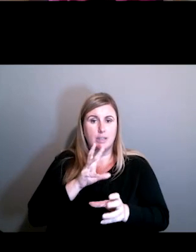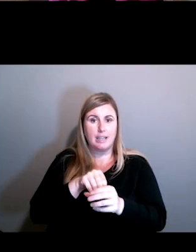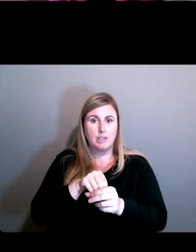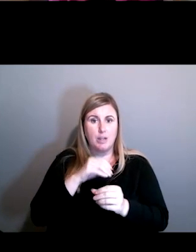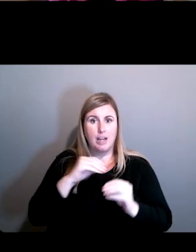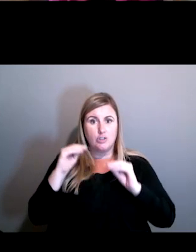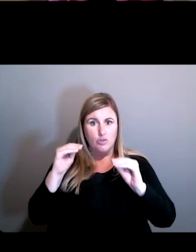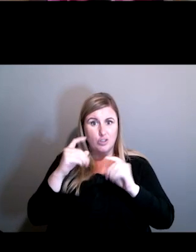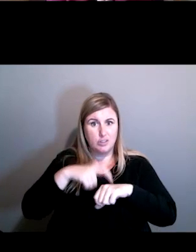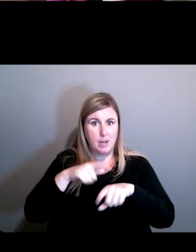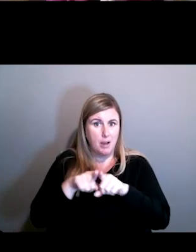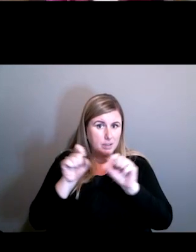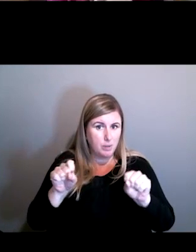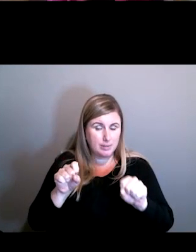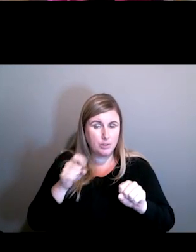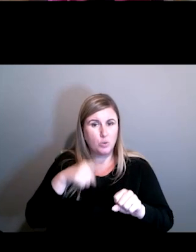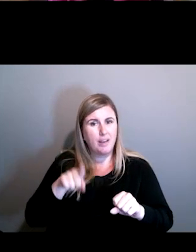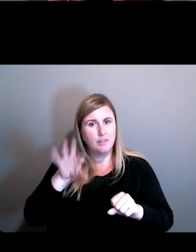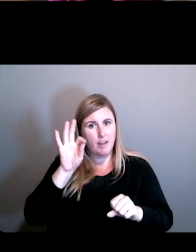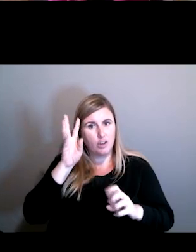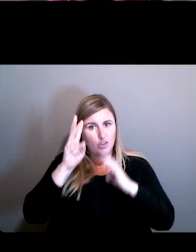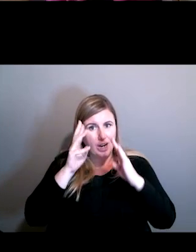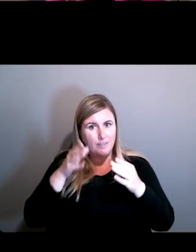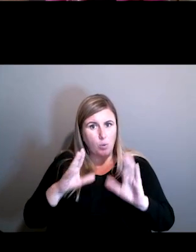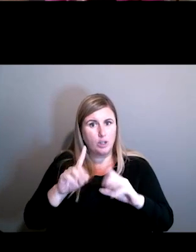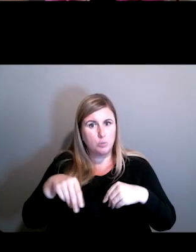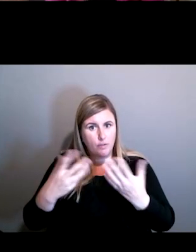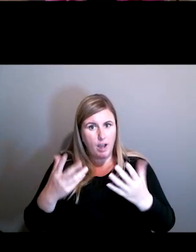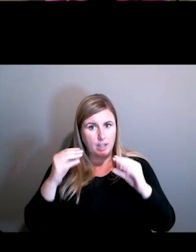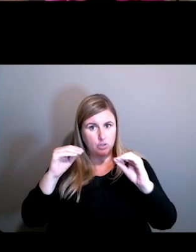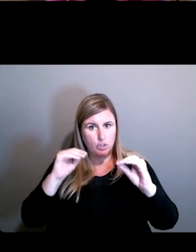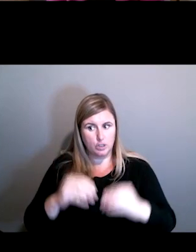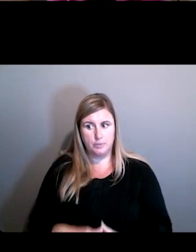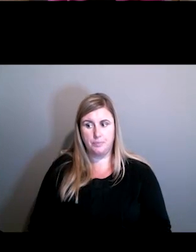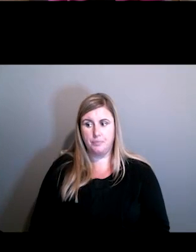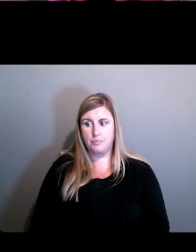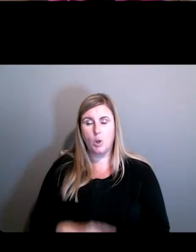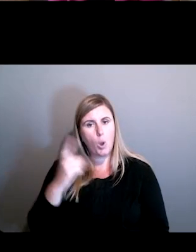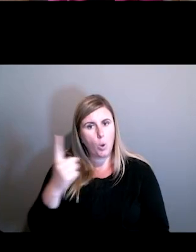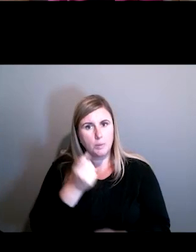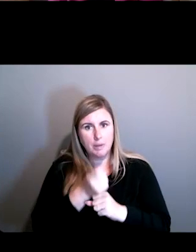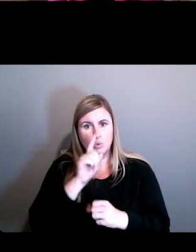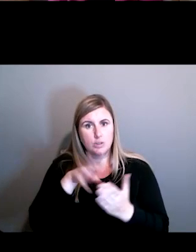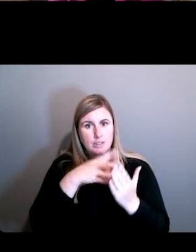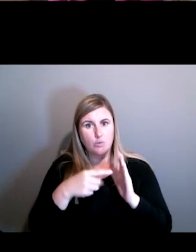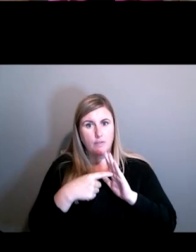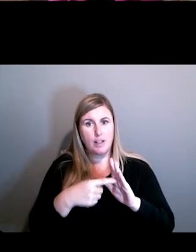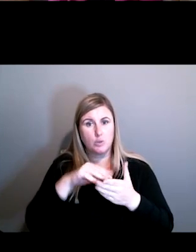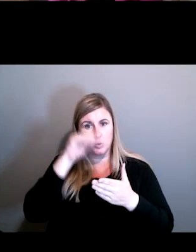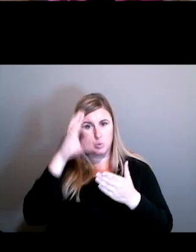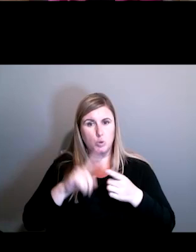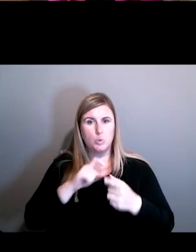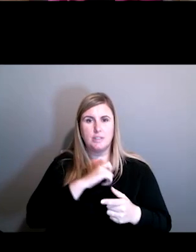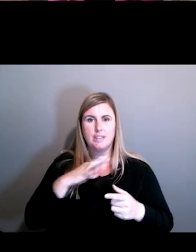instructional time as possible. You have to find creative ways to provide instruction. Always make sure your schedule reflects the student to staff ratio